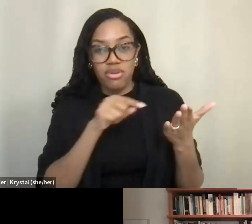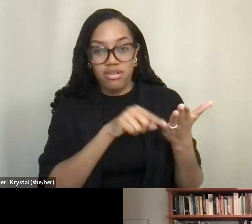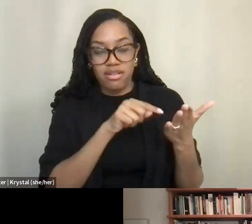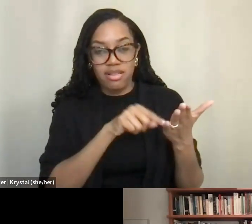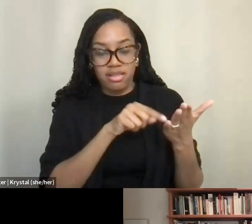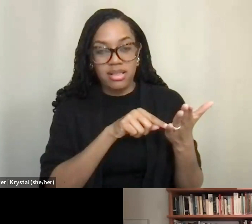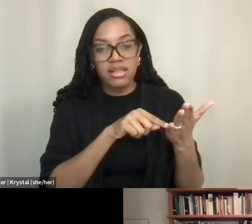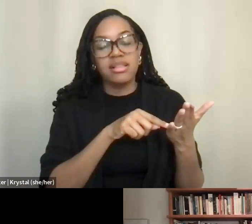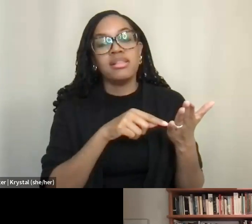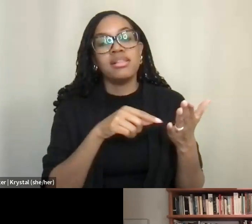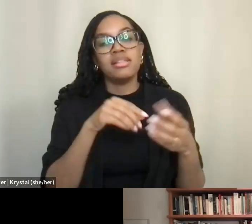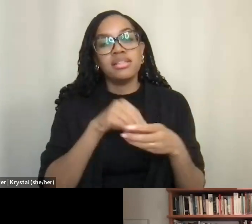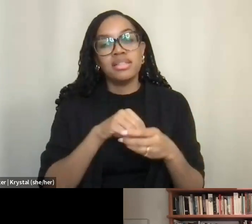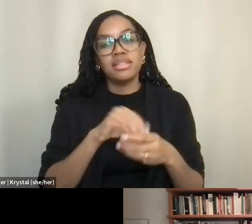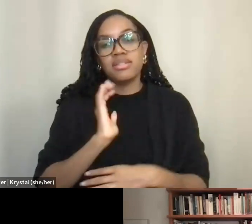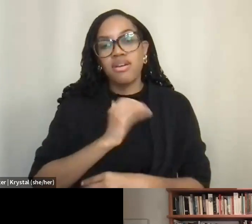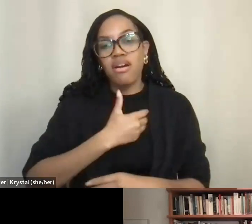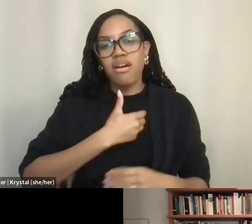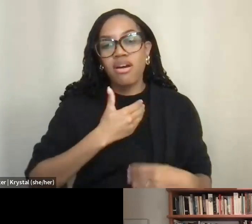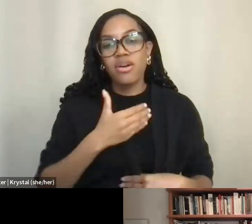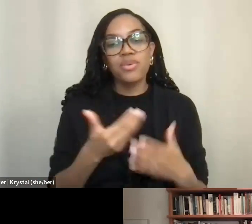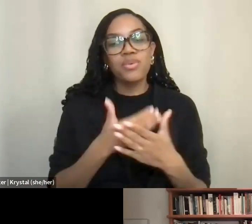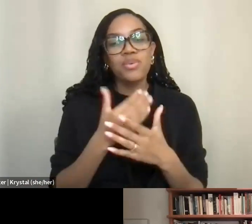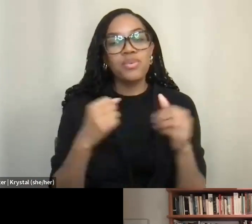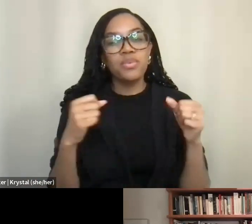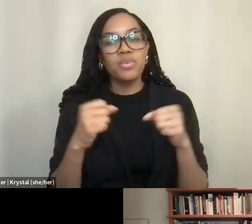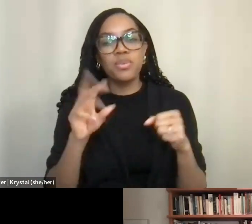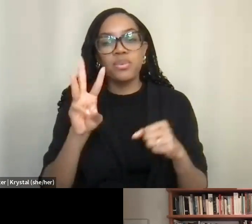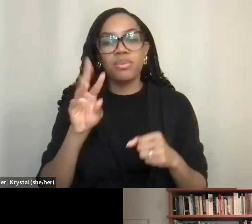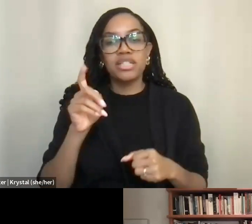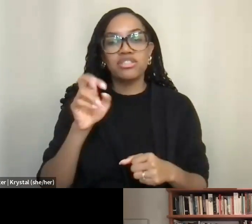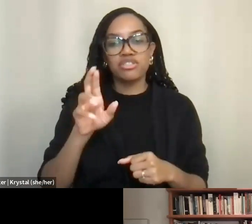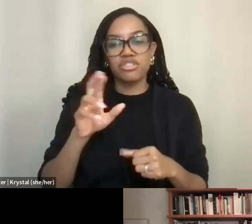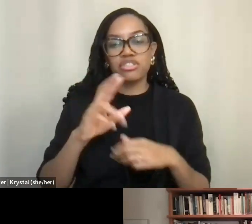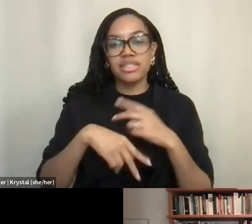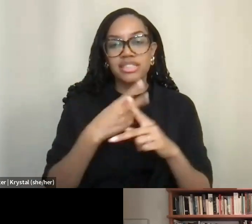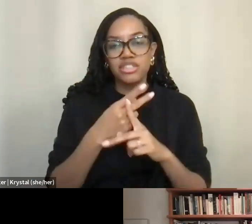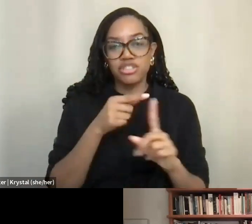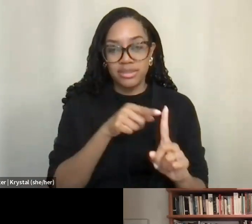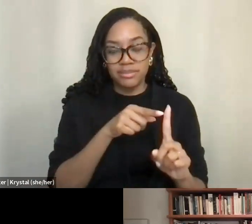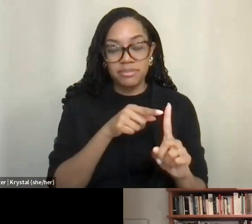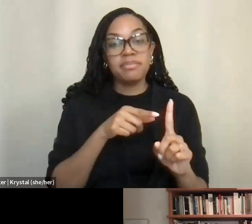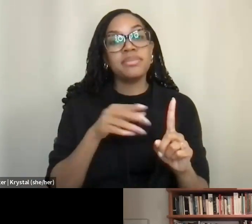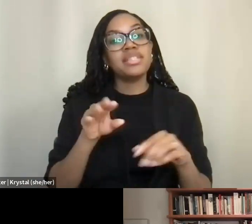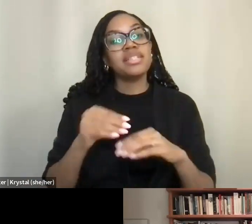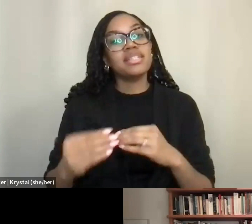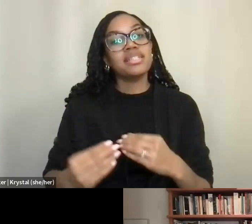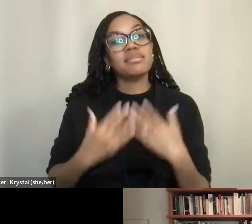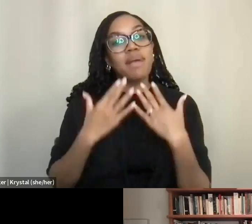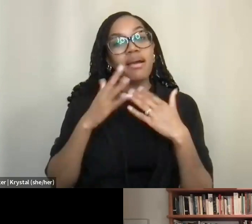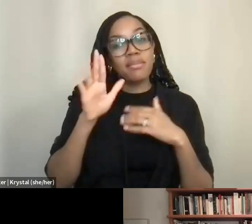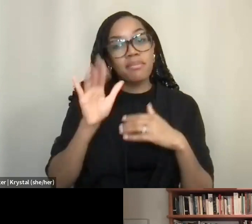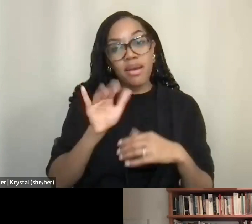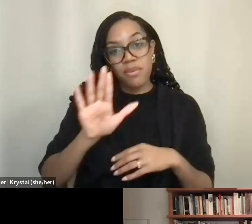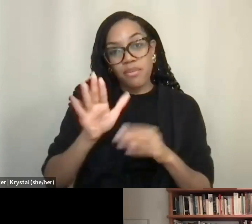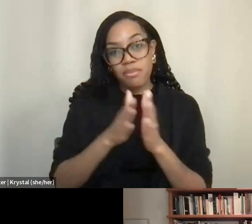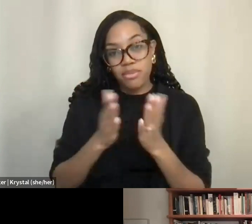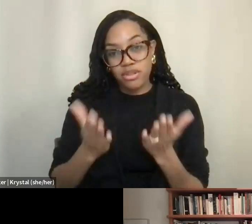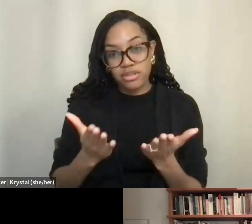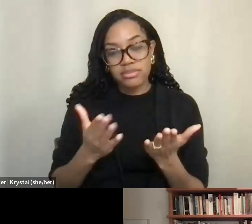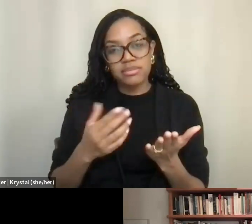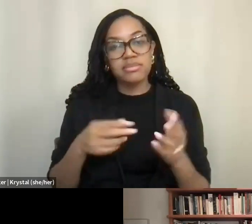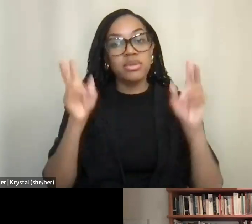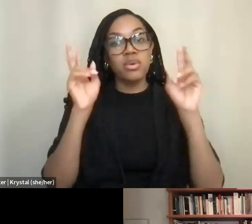in our new winter edition, inspired by your book. And we write, quote,